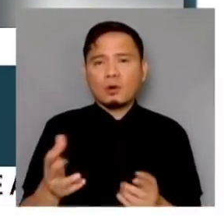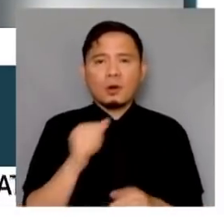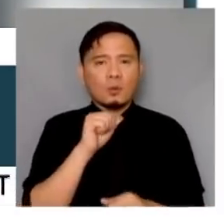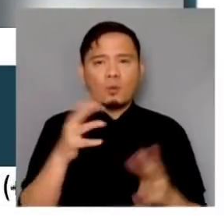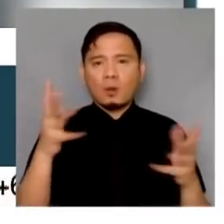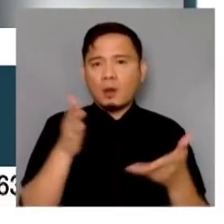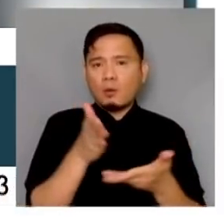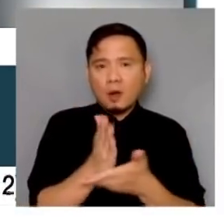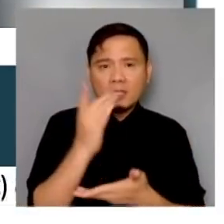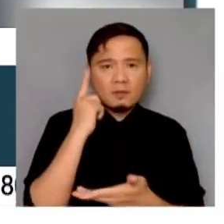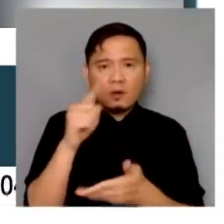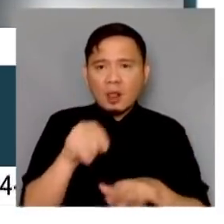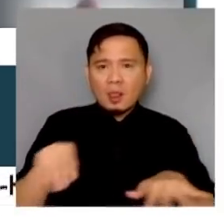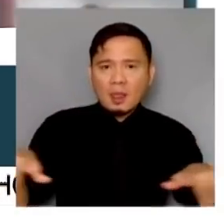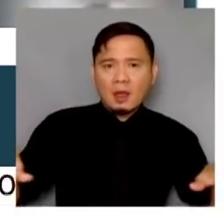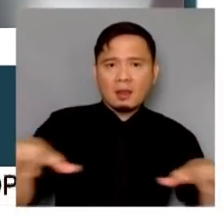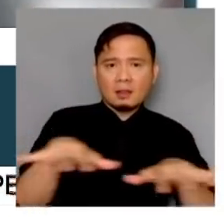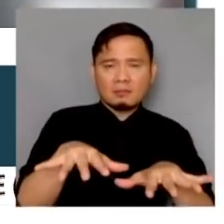the land.